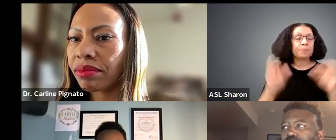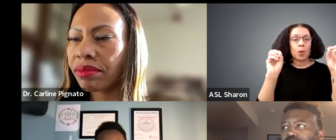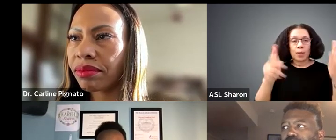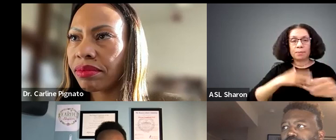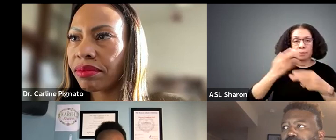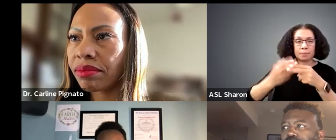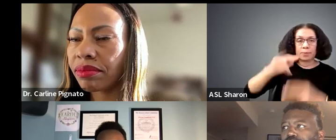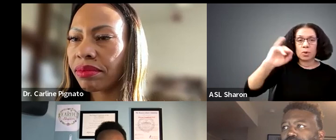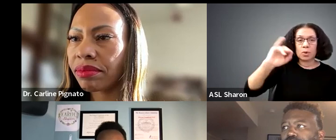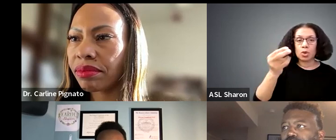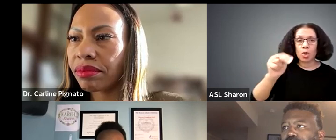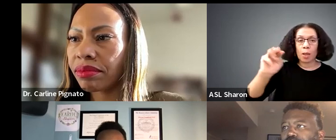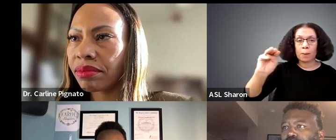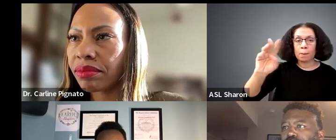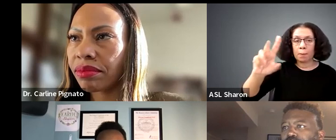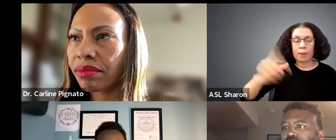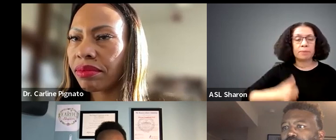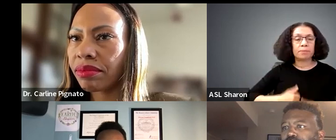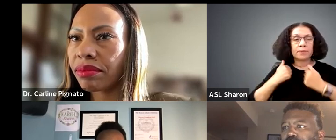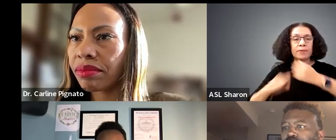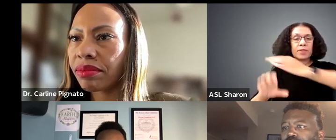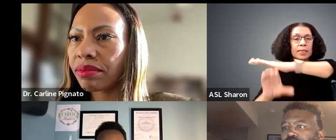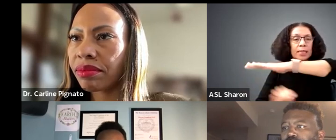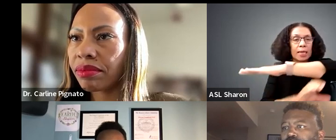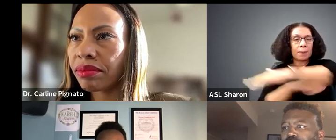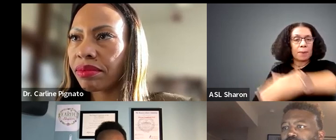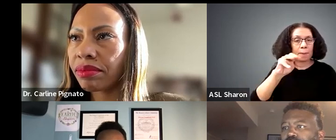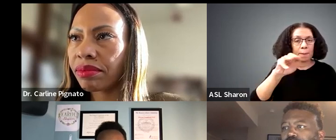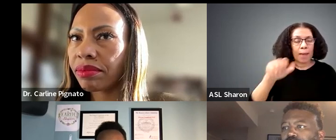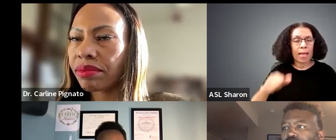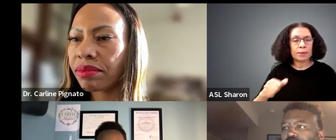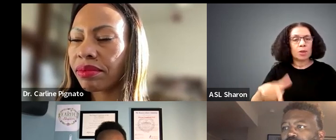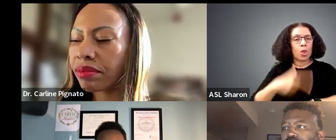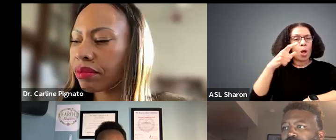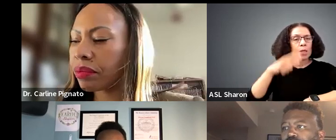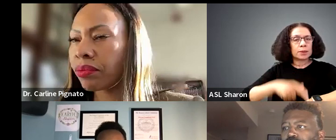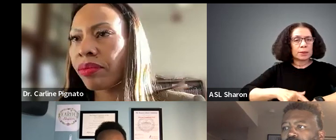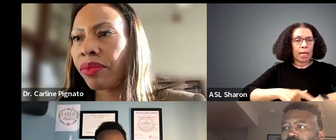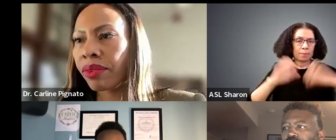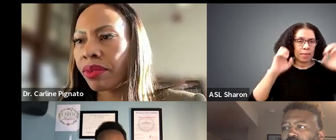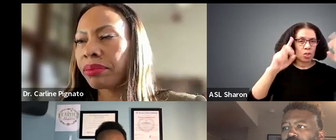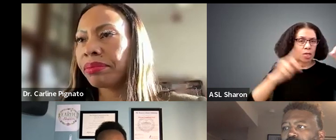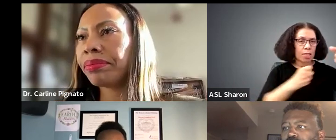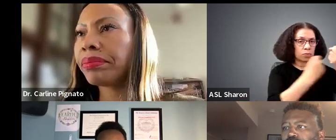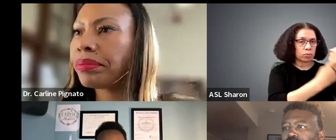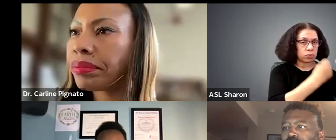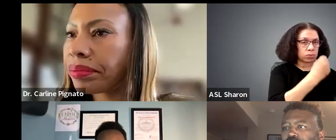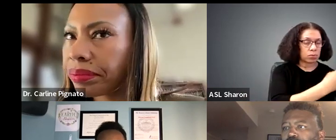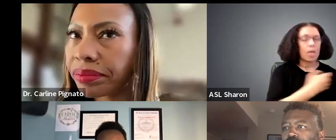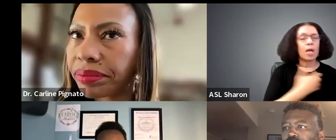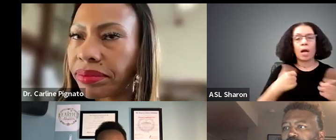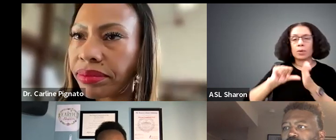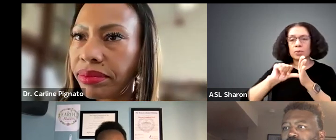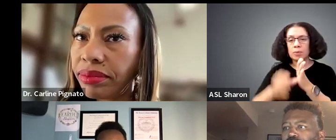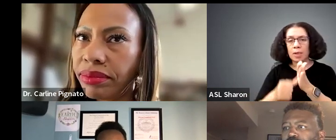name is John Mudd. I'm a resident of Cambridge, Massachusetts, and a longtime education advocate in Boston. I want to reinforce Roxy